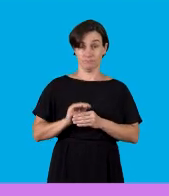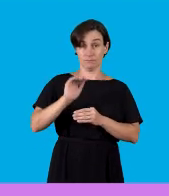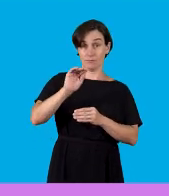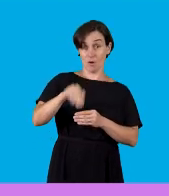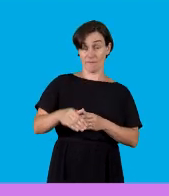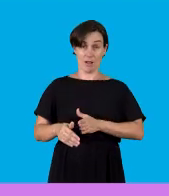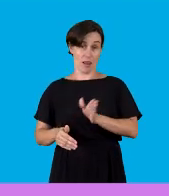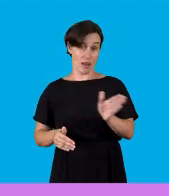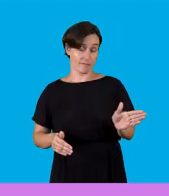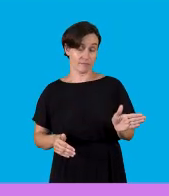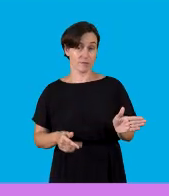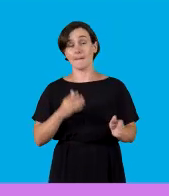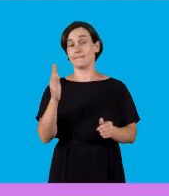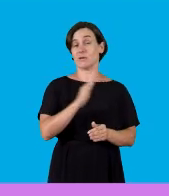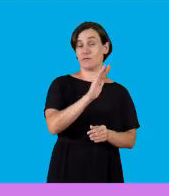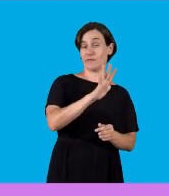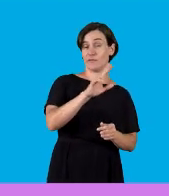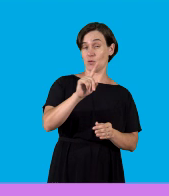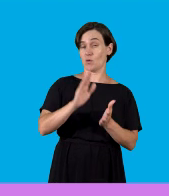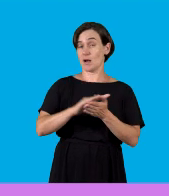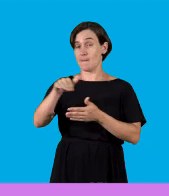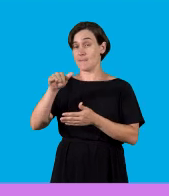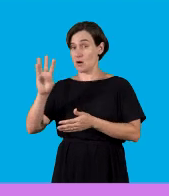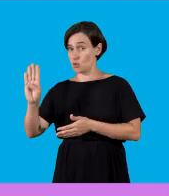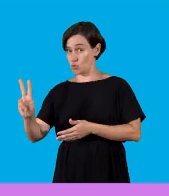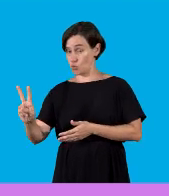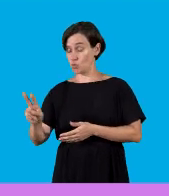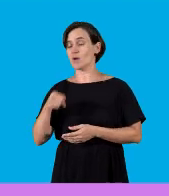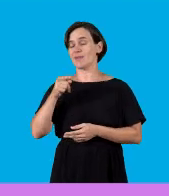that left between 51 and bank 2, then